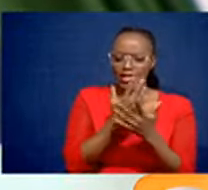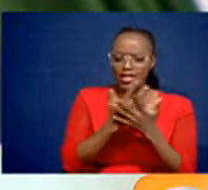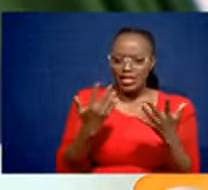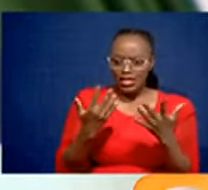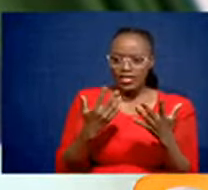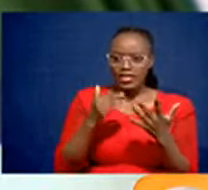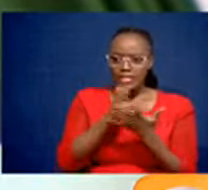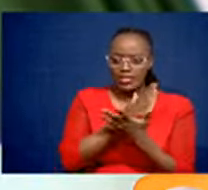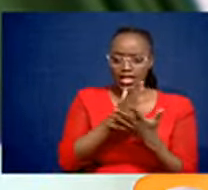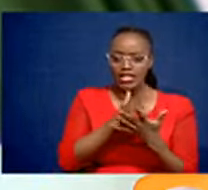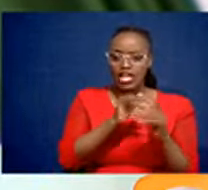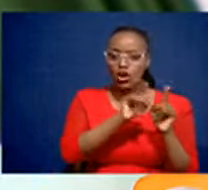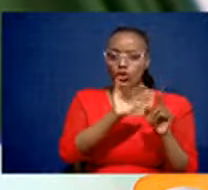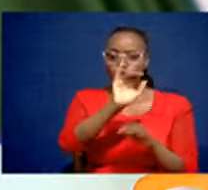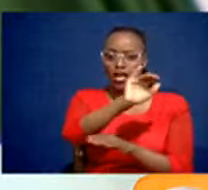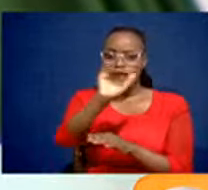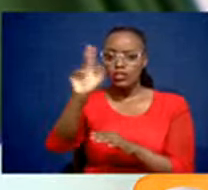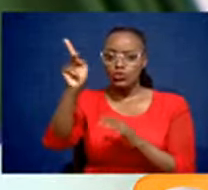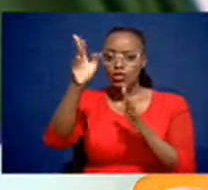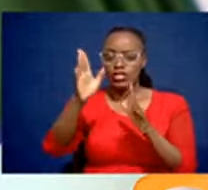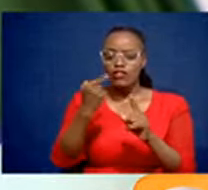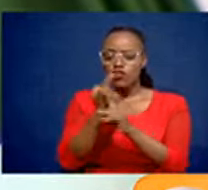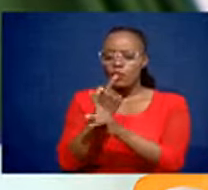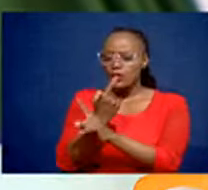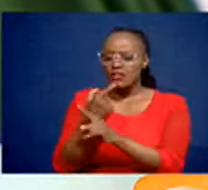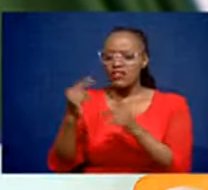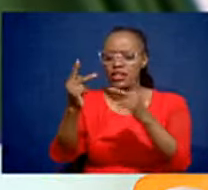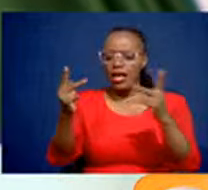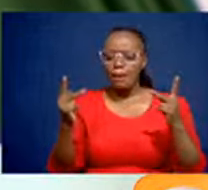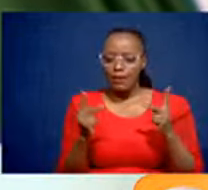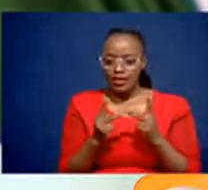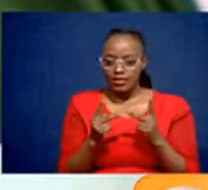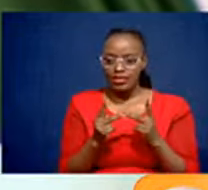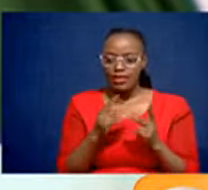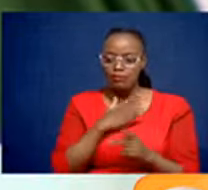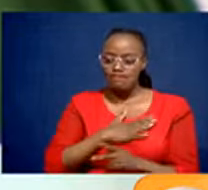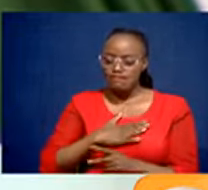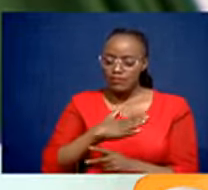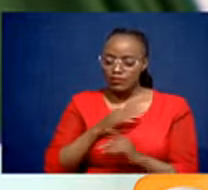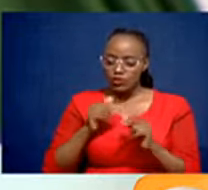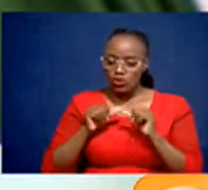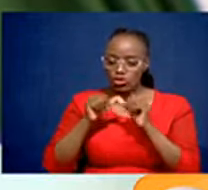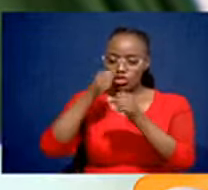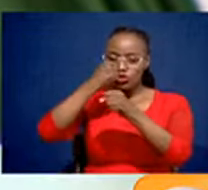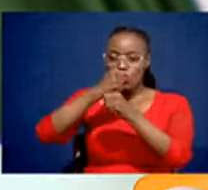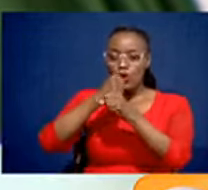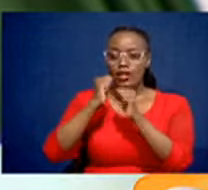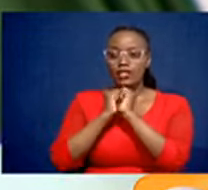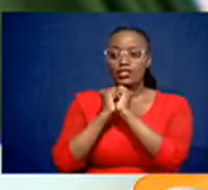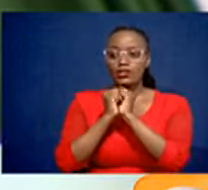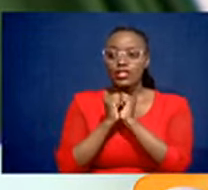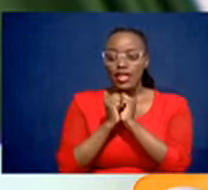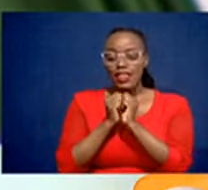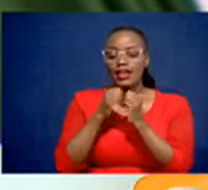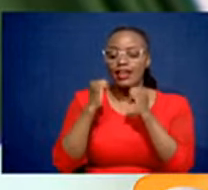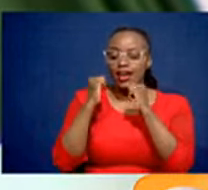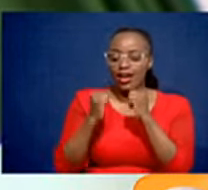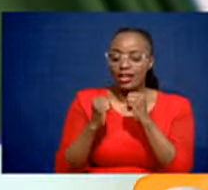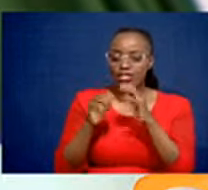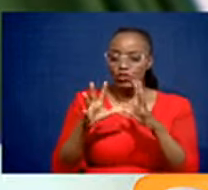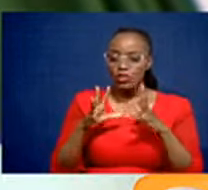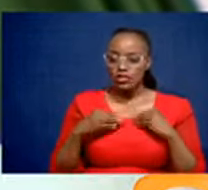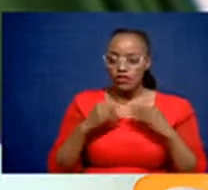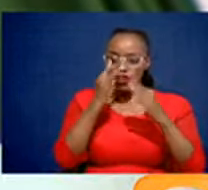My call similarly applies to Kenyans from all walks of life. Let us keep working hard, embrace